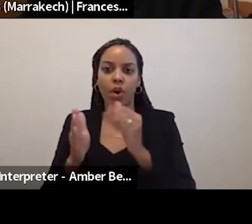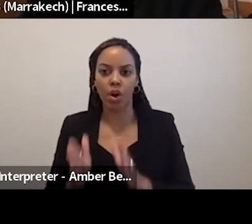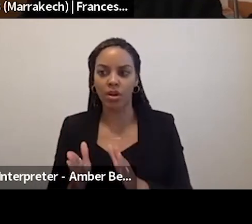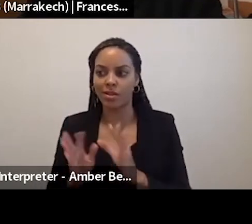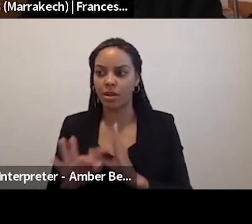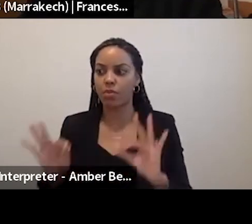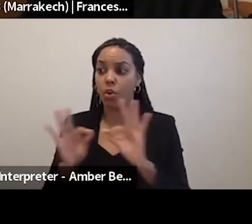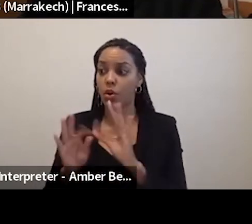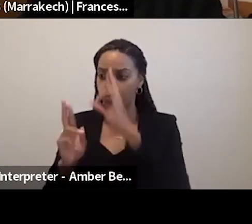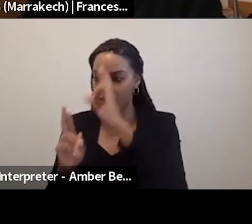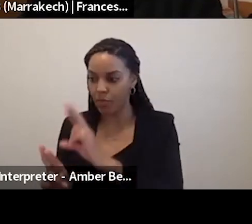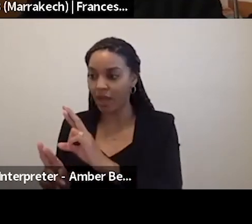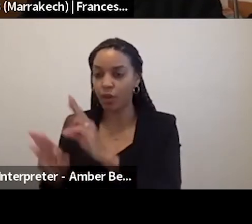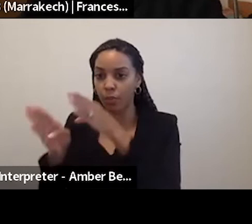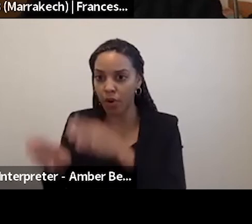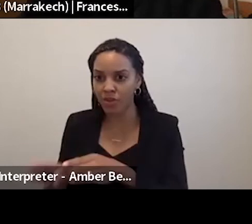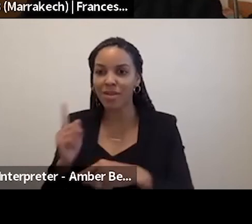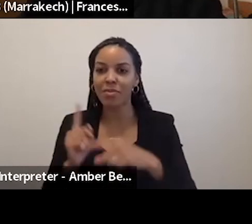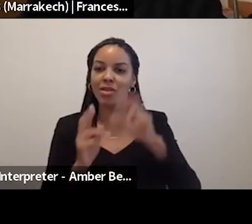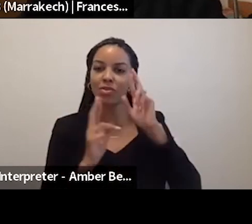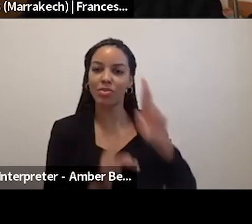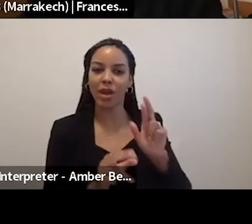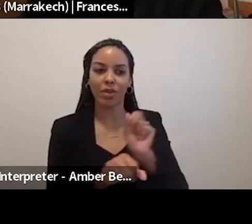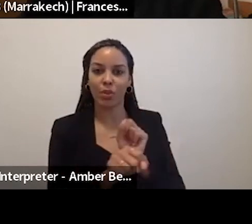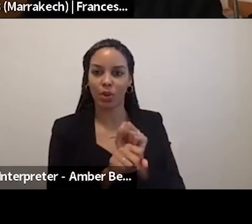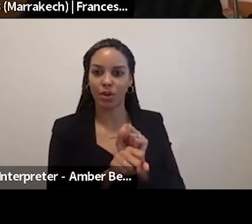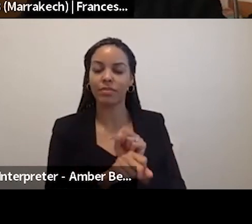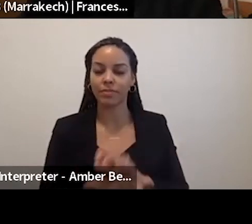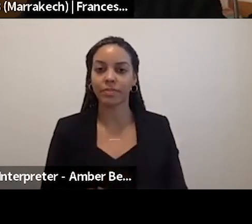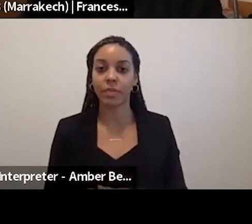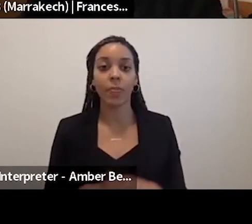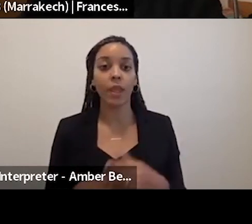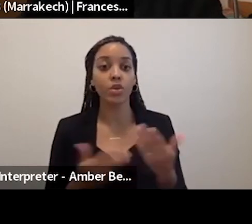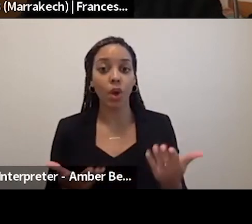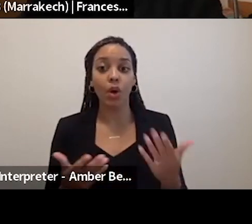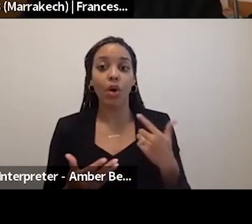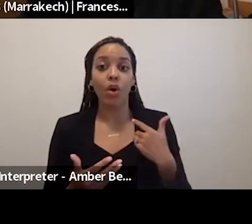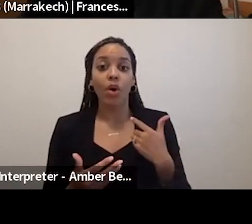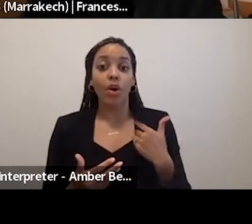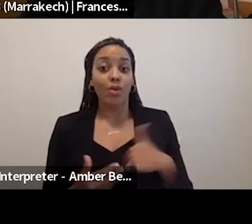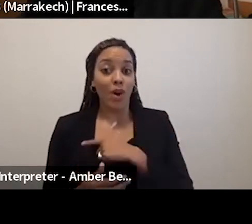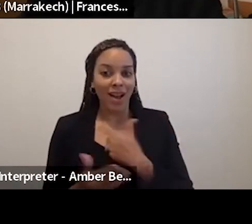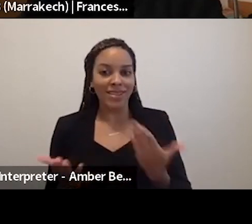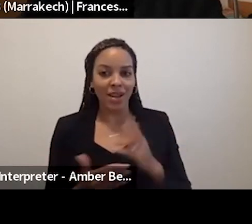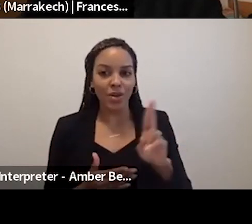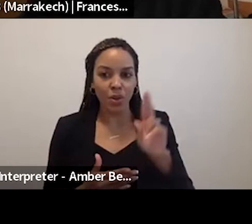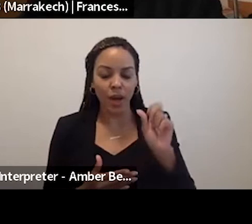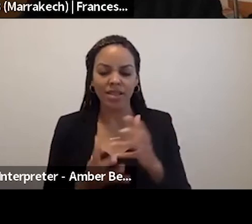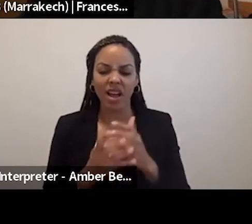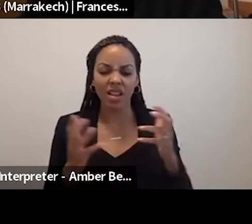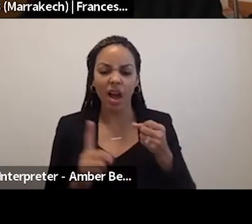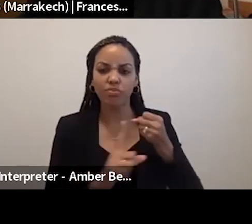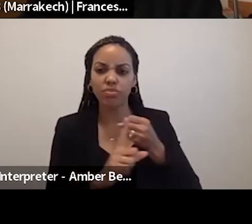Thank you for that. And so, for us in the US, a lot of the things that have happened after